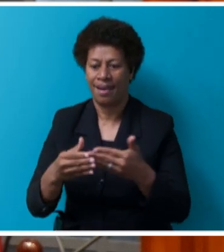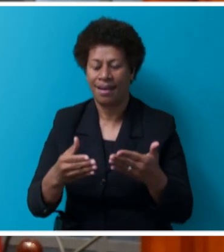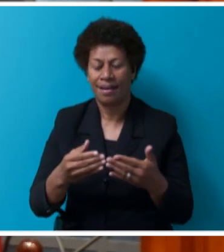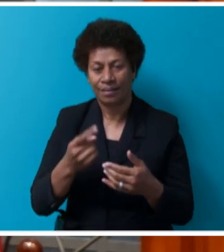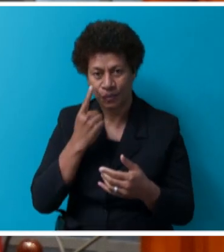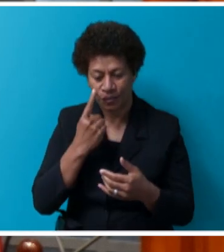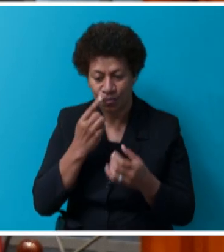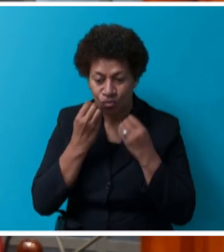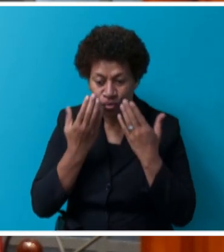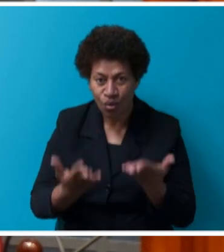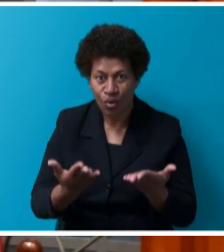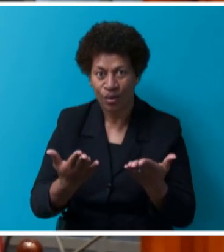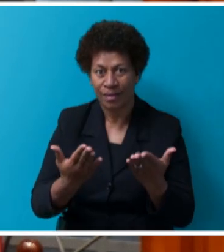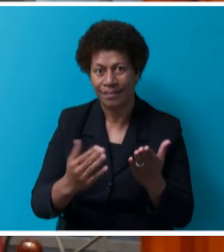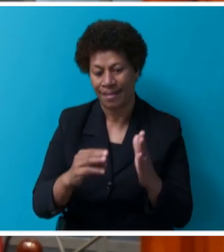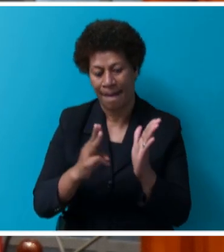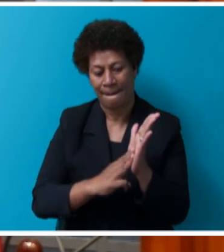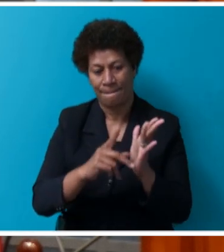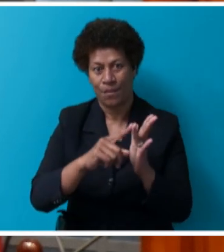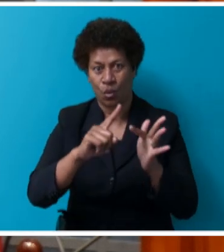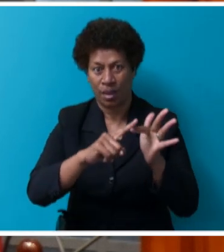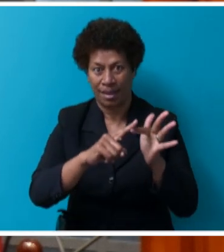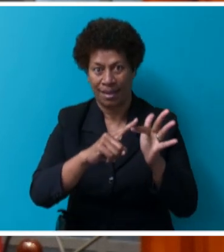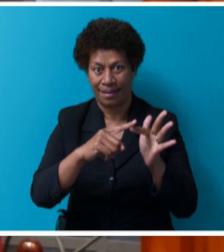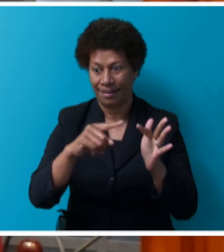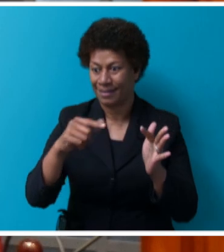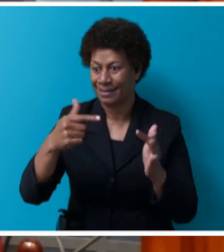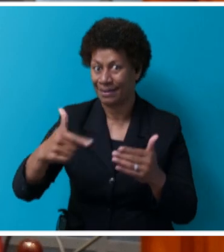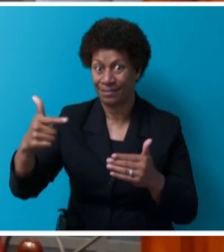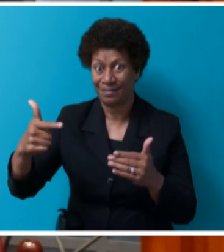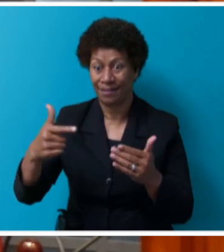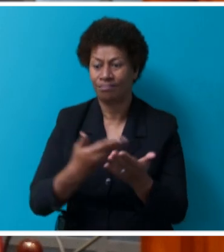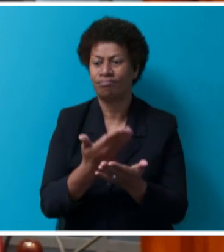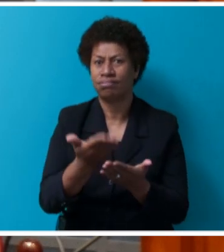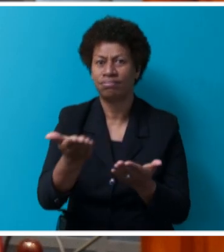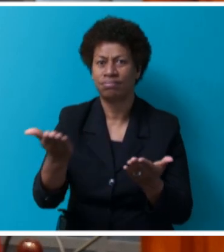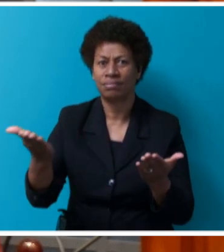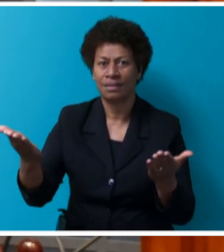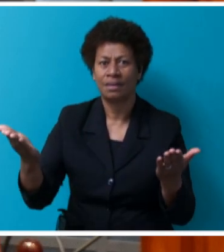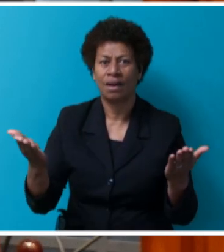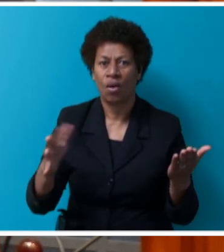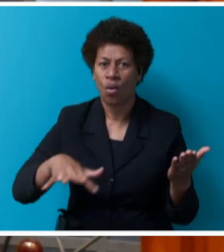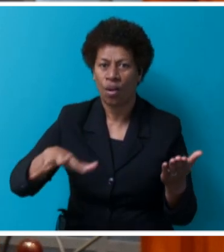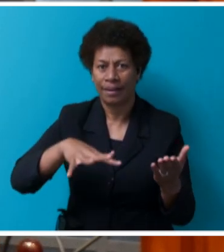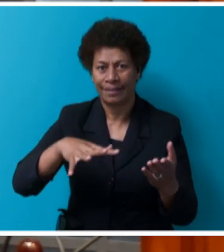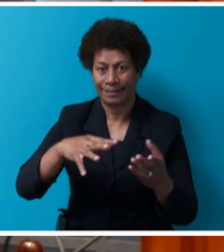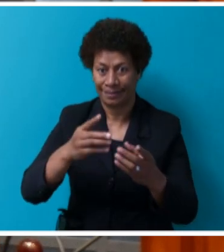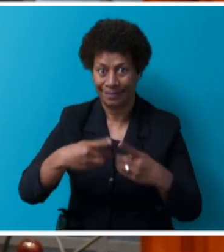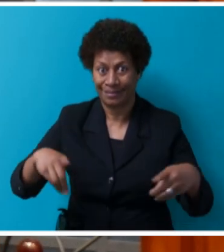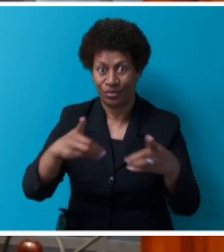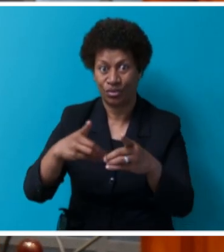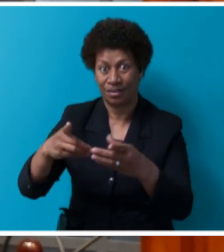outlined in the MOE Circular 77, which was issued to all divisional educational officers and district